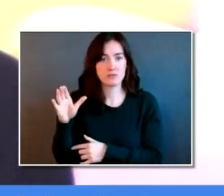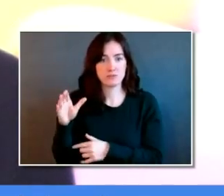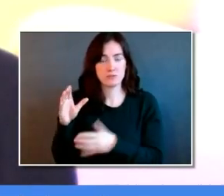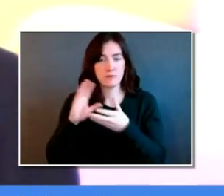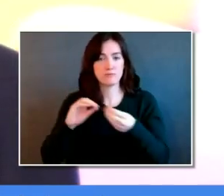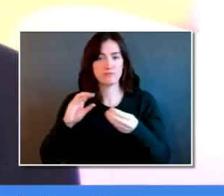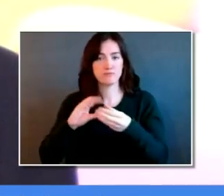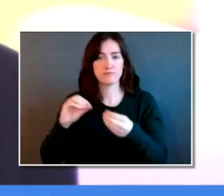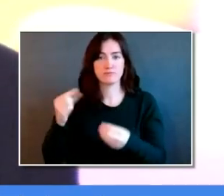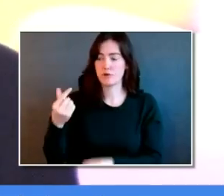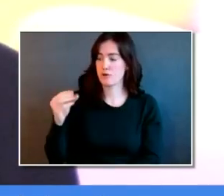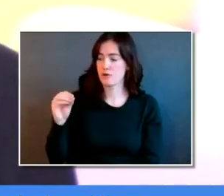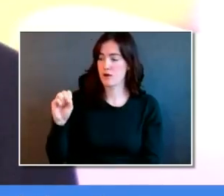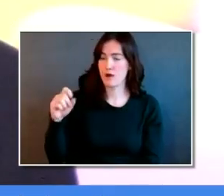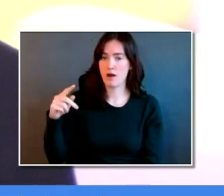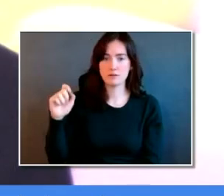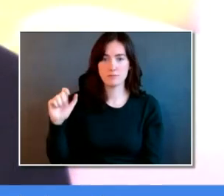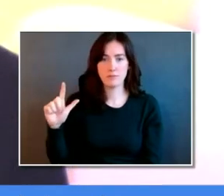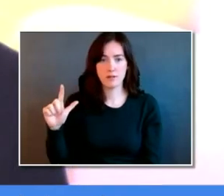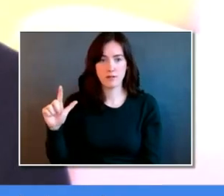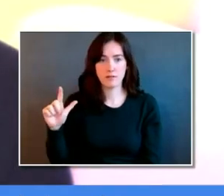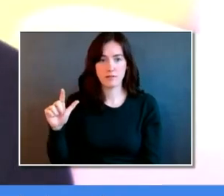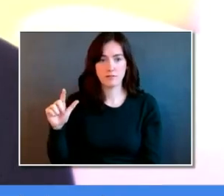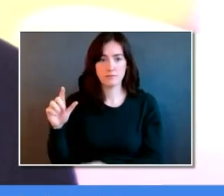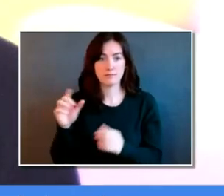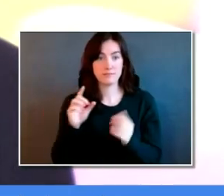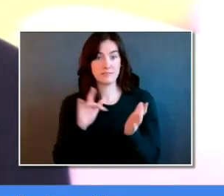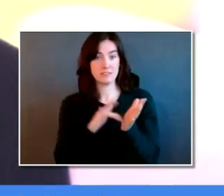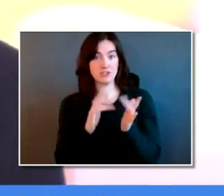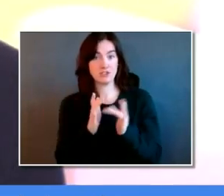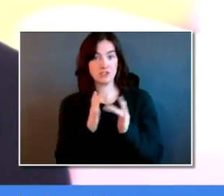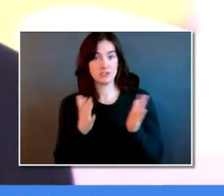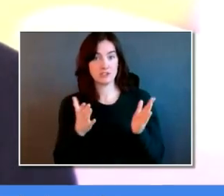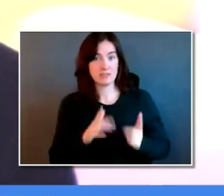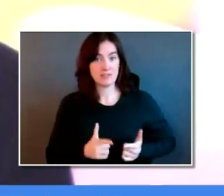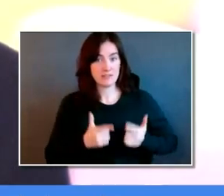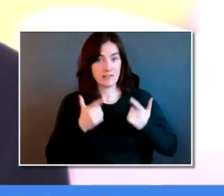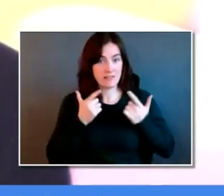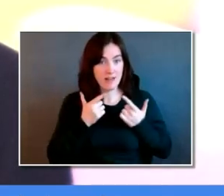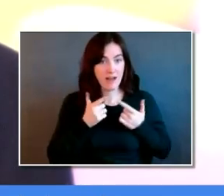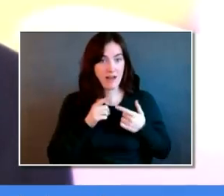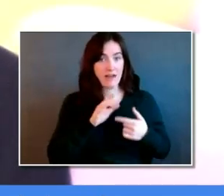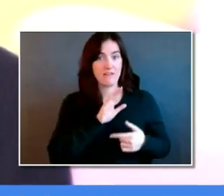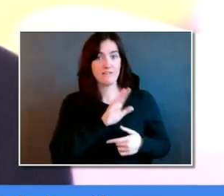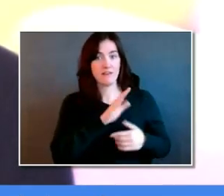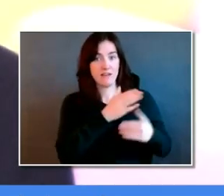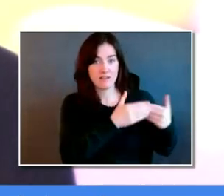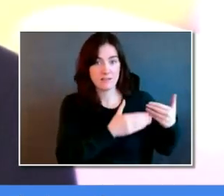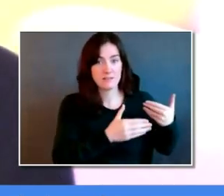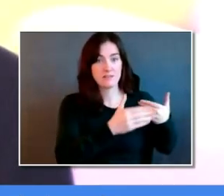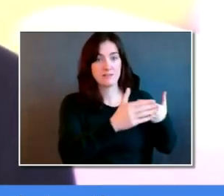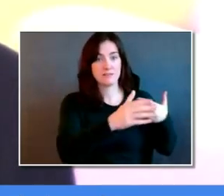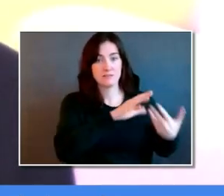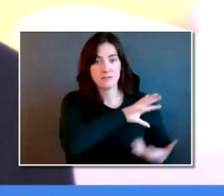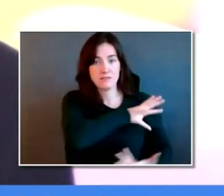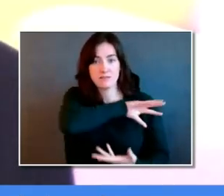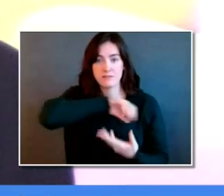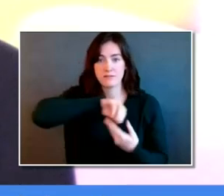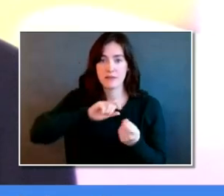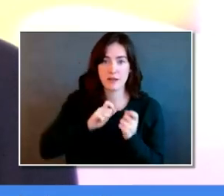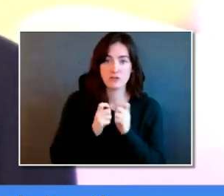He interpreted Jesus' life and ministry within a social